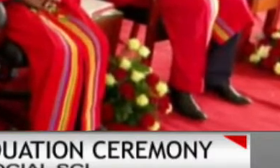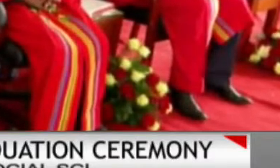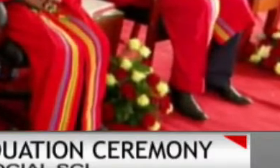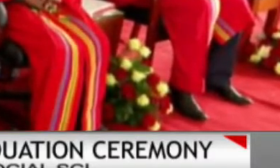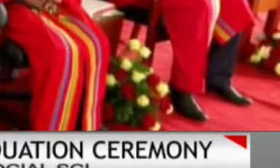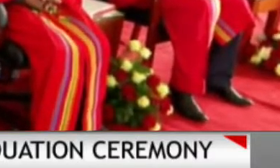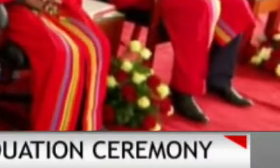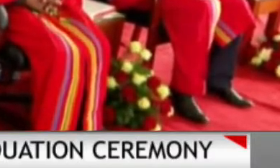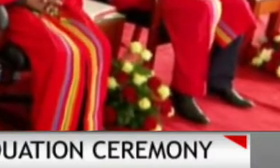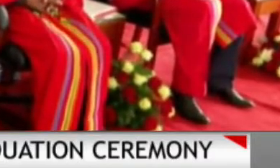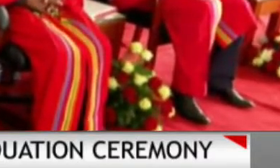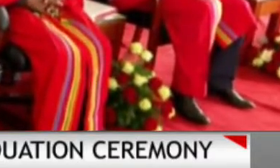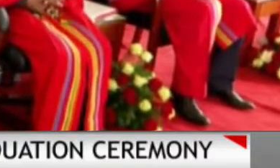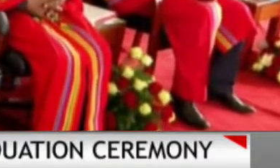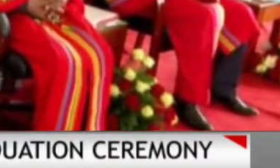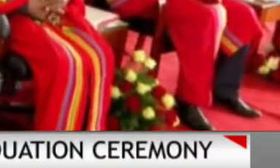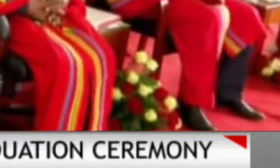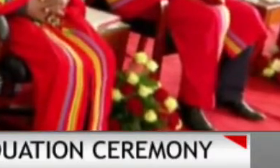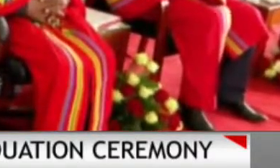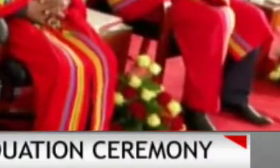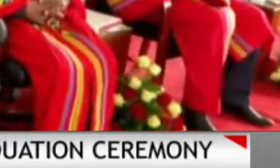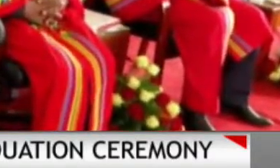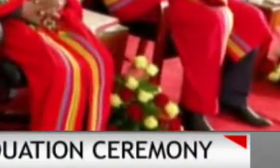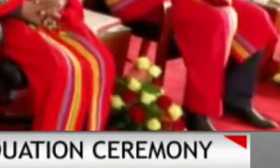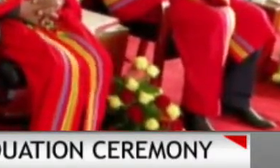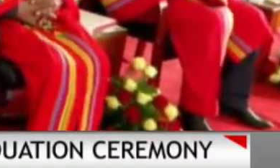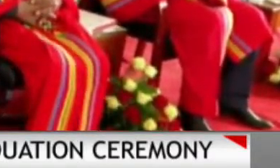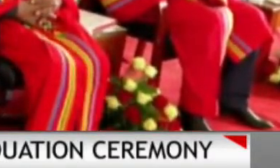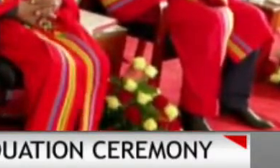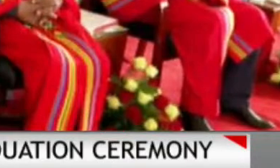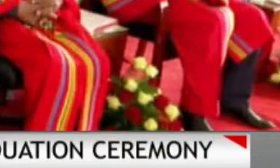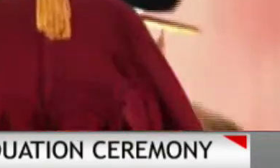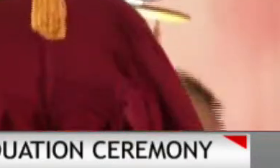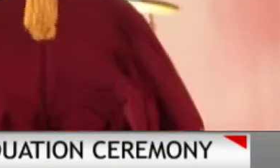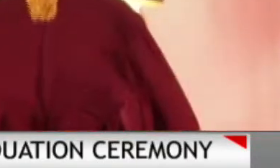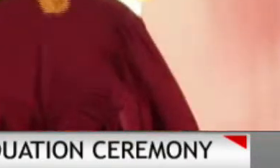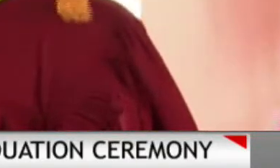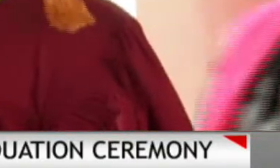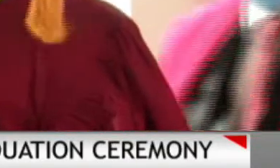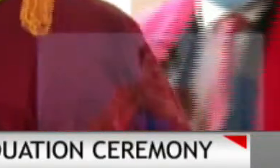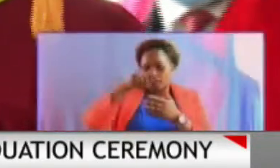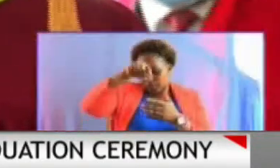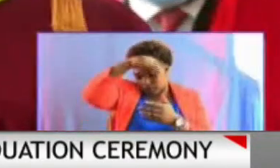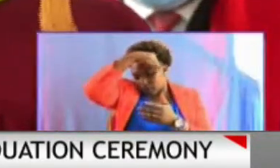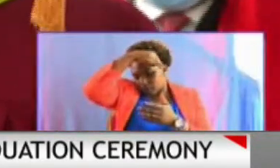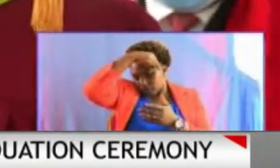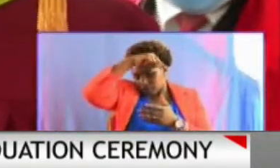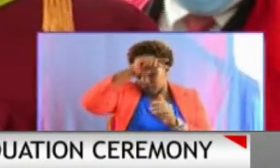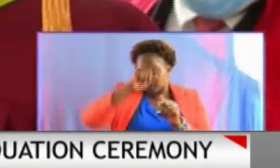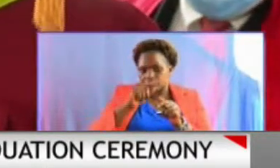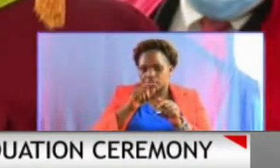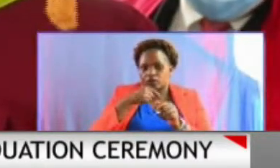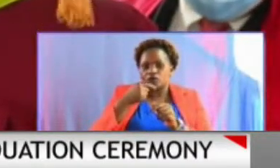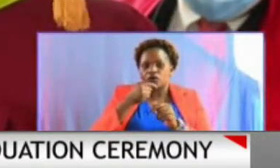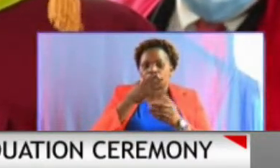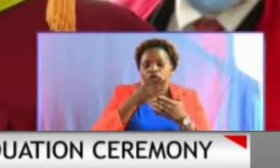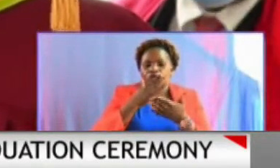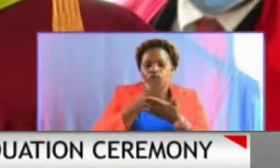Mr. Chancellor, sir, I have the honor to present the following one graduate who during